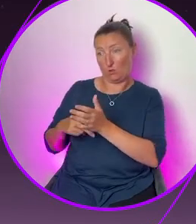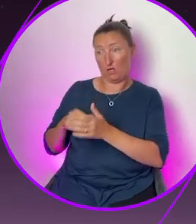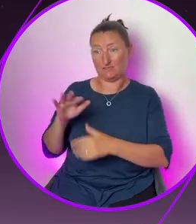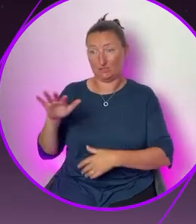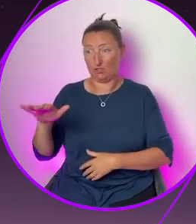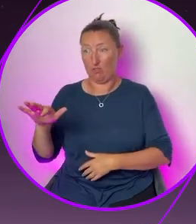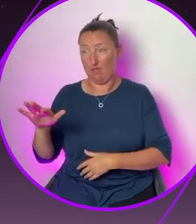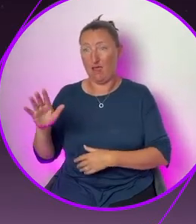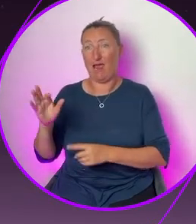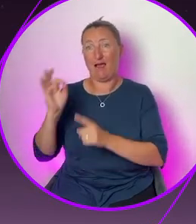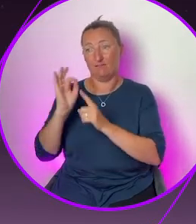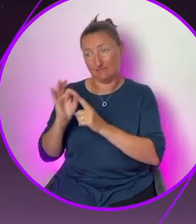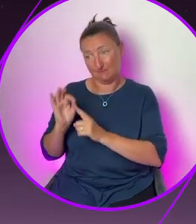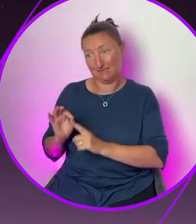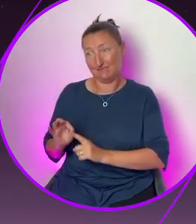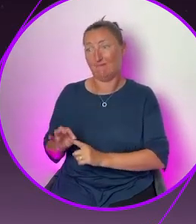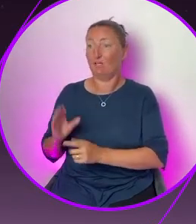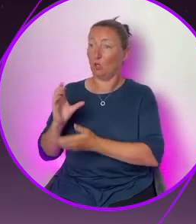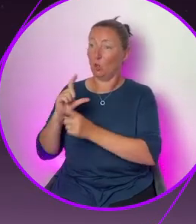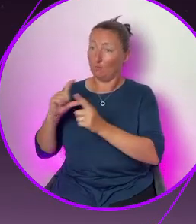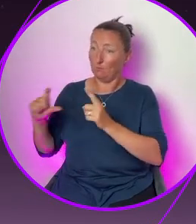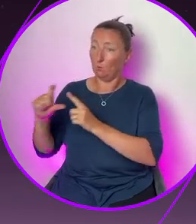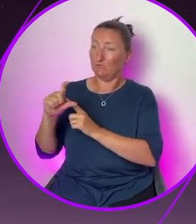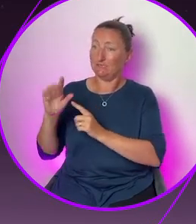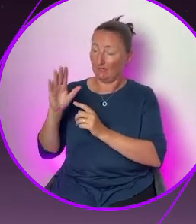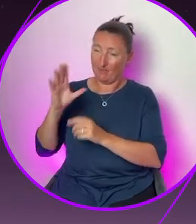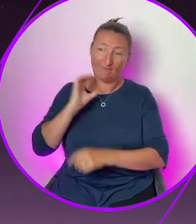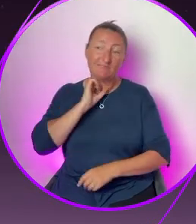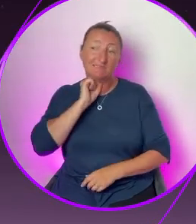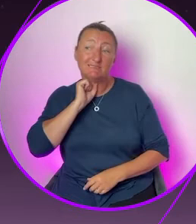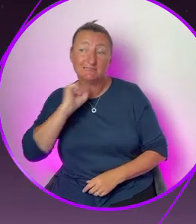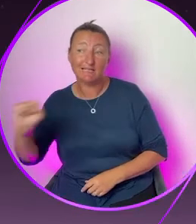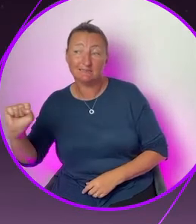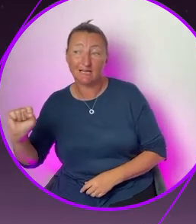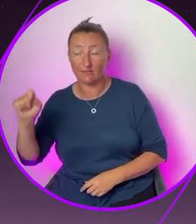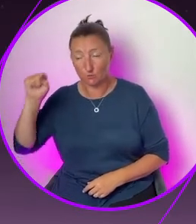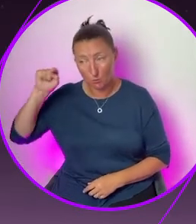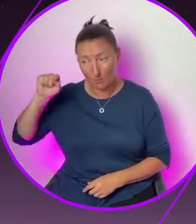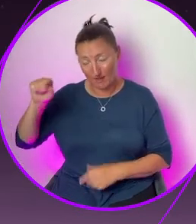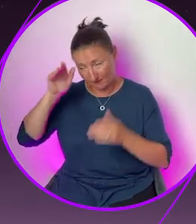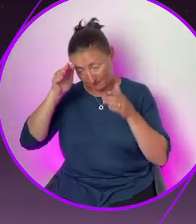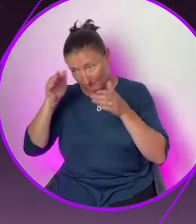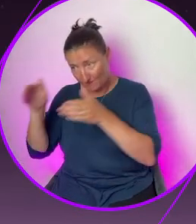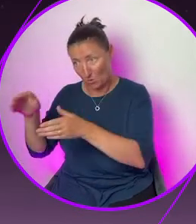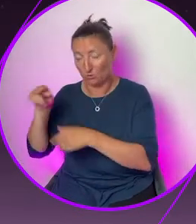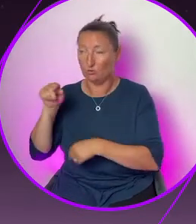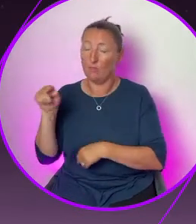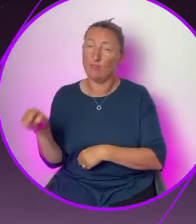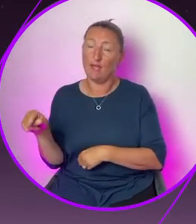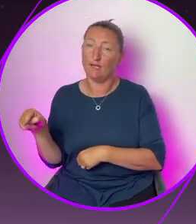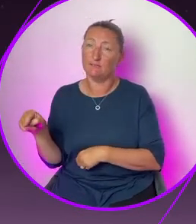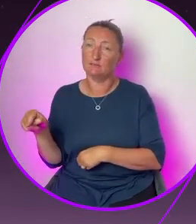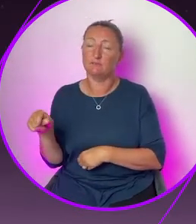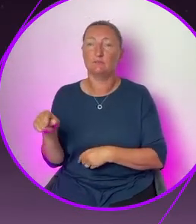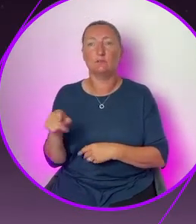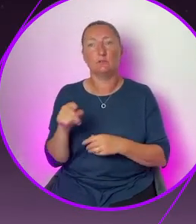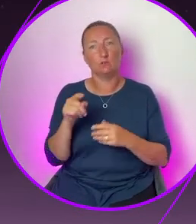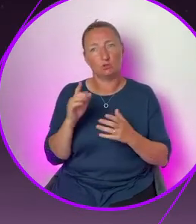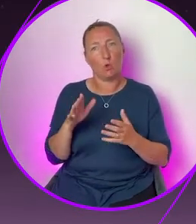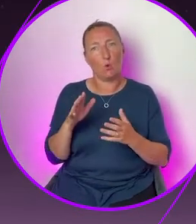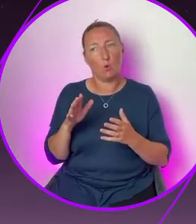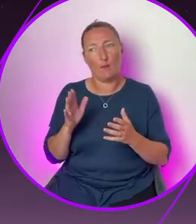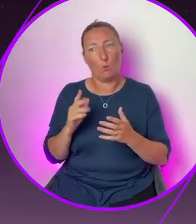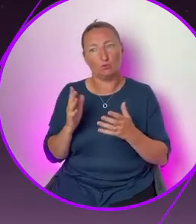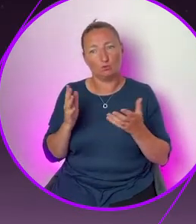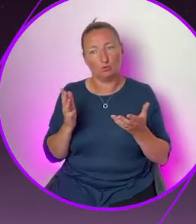very specific communities that they're dedicated to, and so they should have an opportunity to serve these communities to the best of